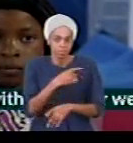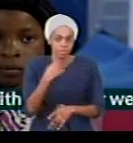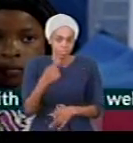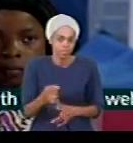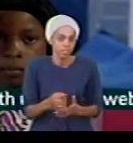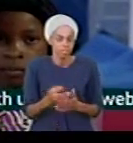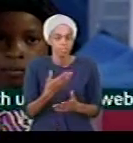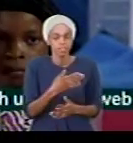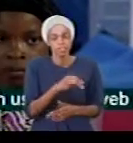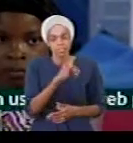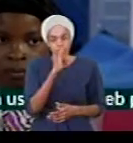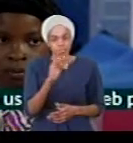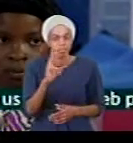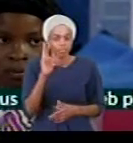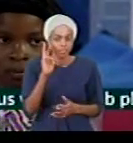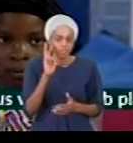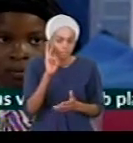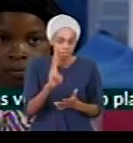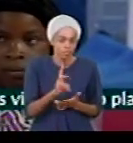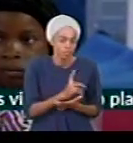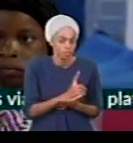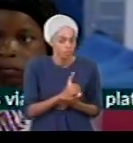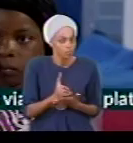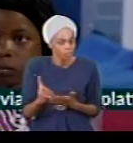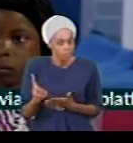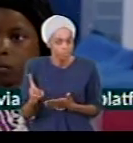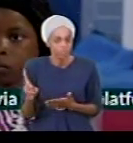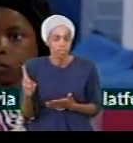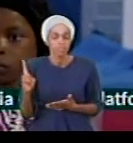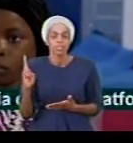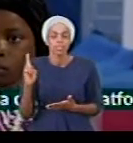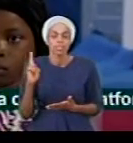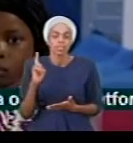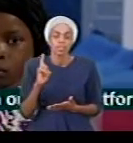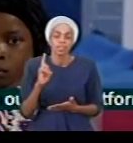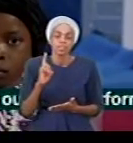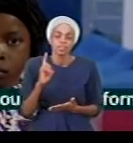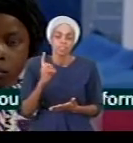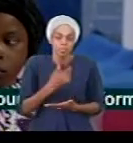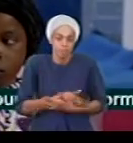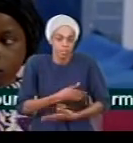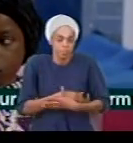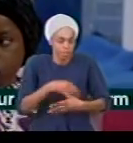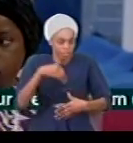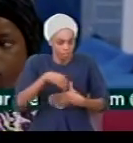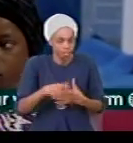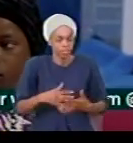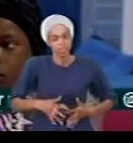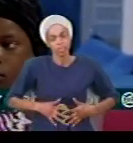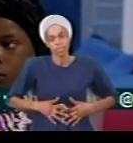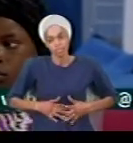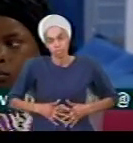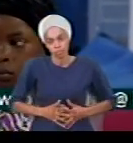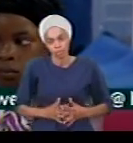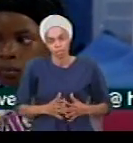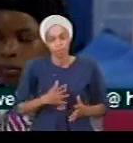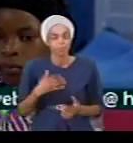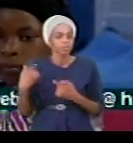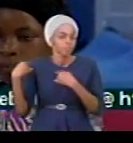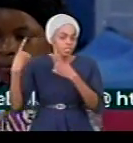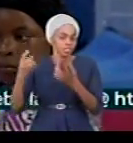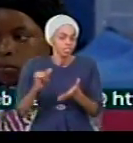2014 or December now since when this guy is born is only one I'm on our child